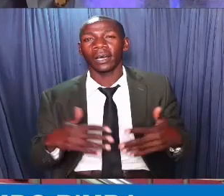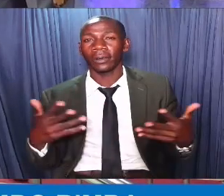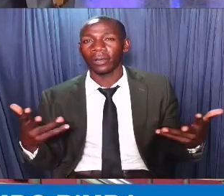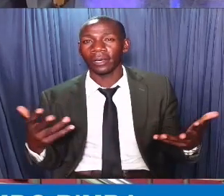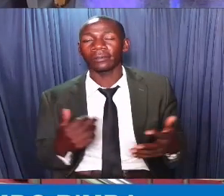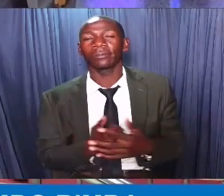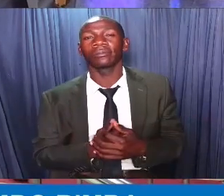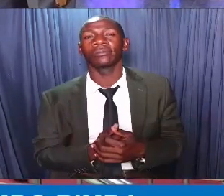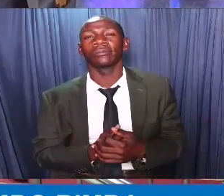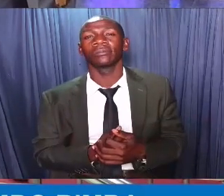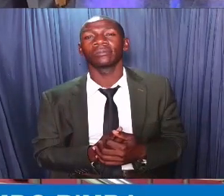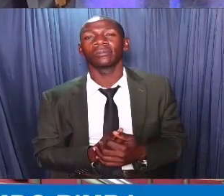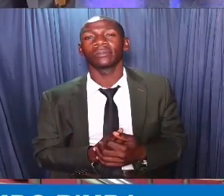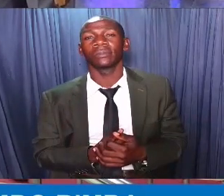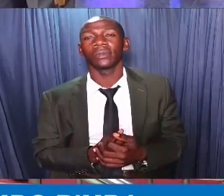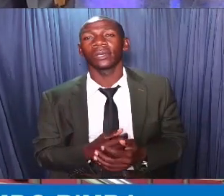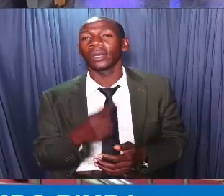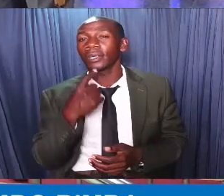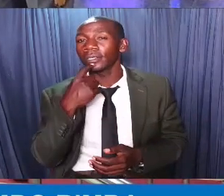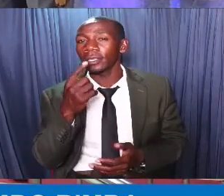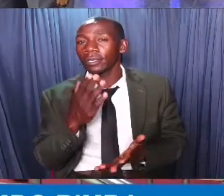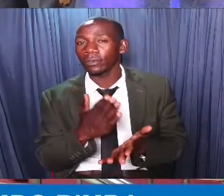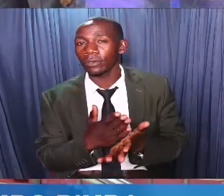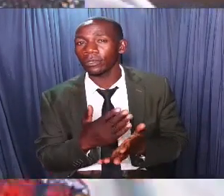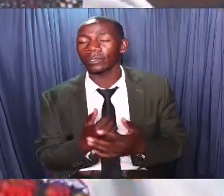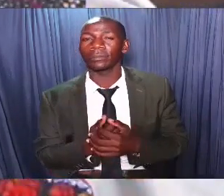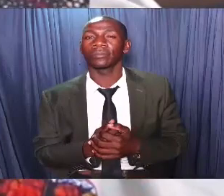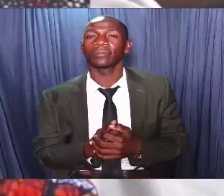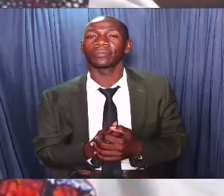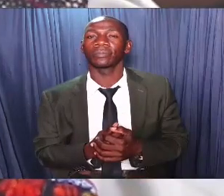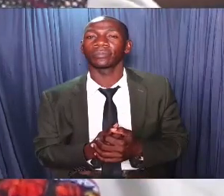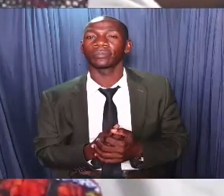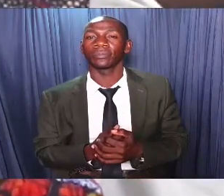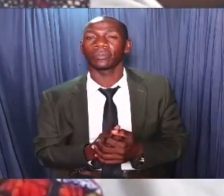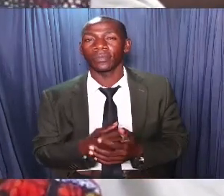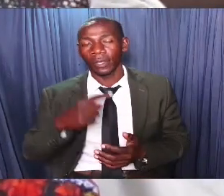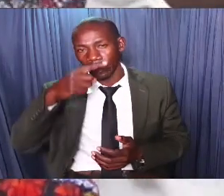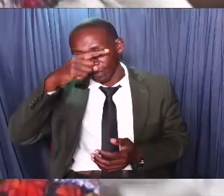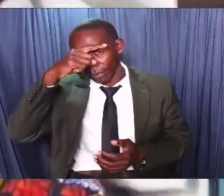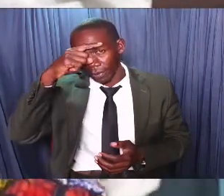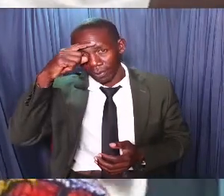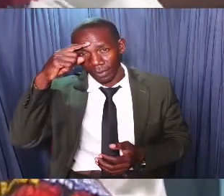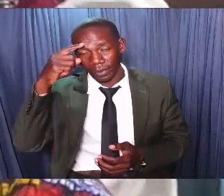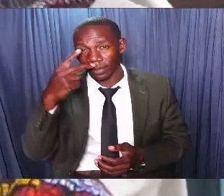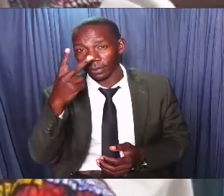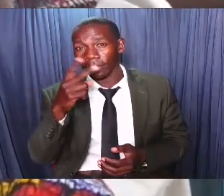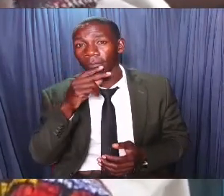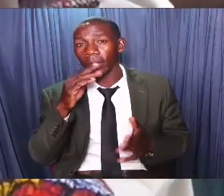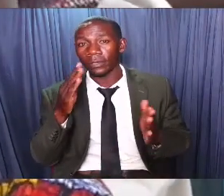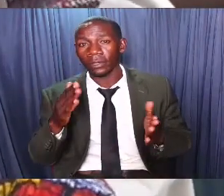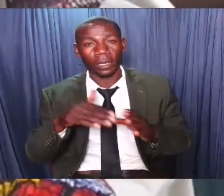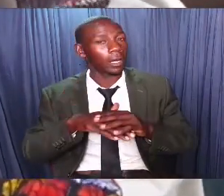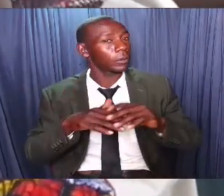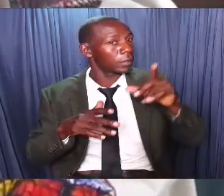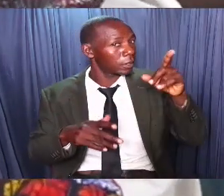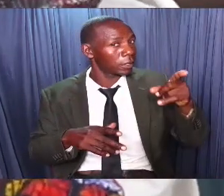Hallelujah. Hallelujah. Ndio mimi nitawaambia kweli. I'll tell you the truth. Ana nikute mtu yuko huko chini. Let me find one